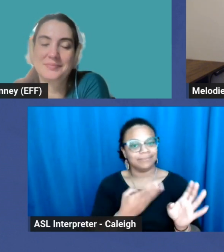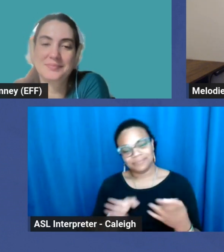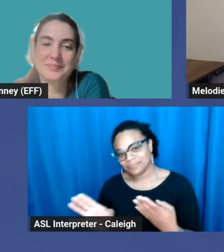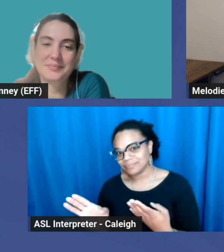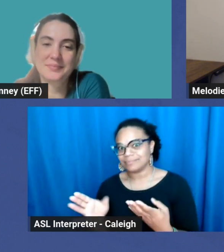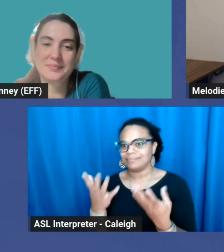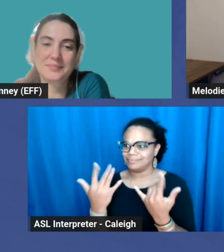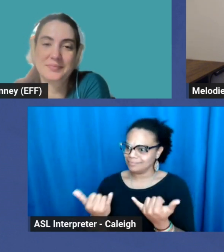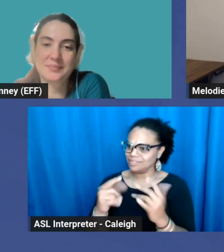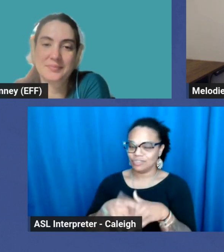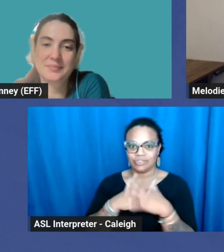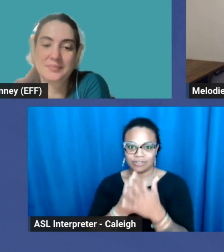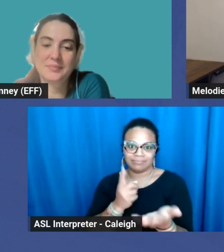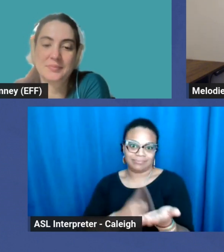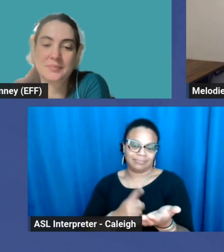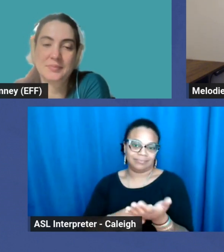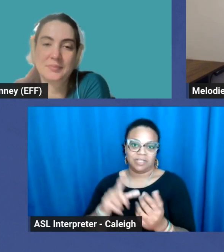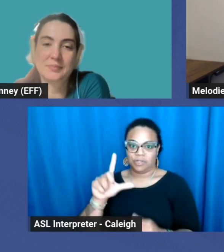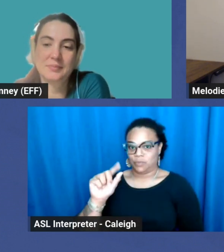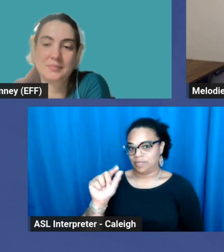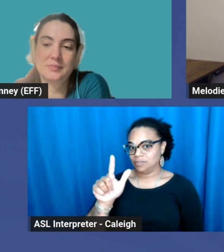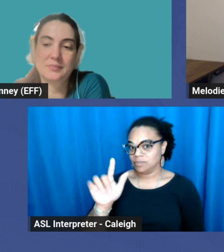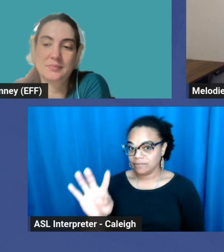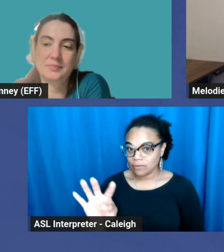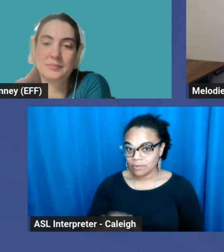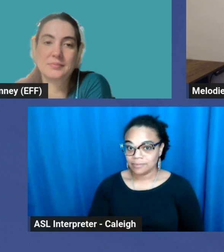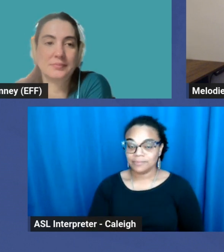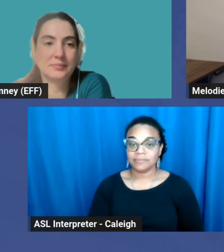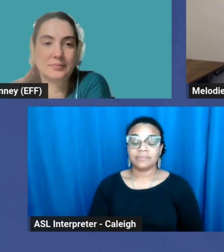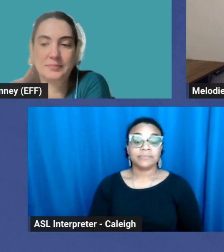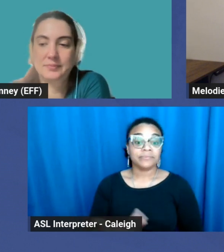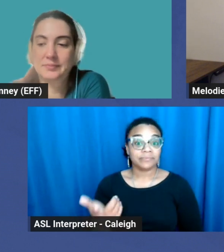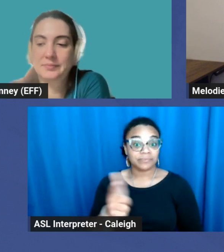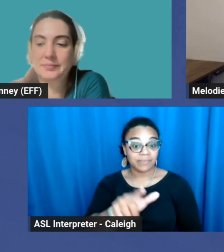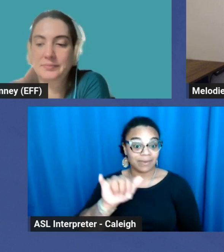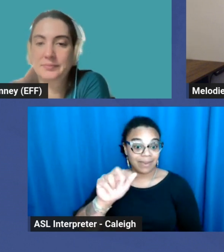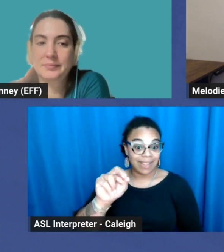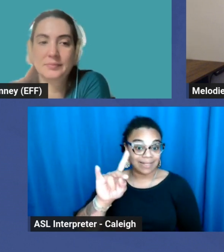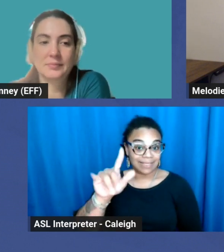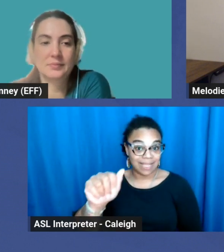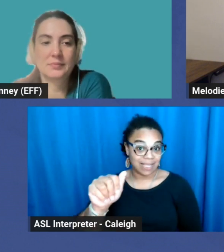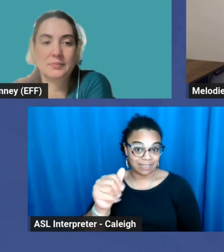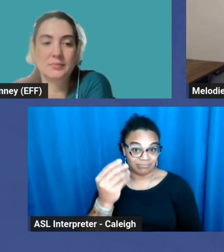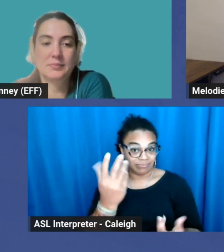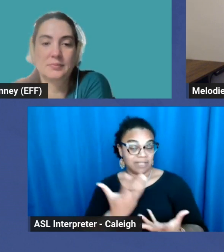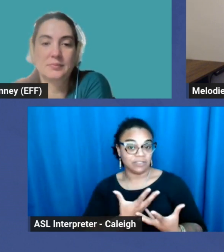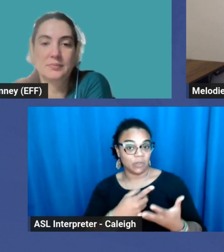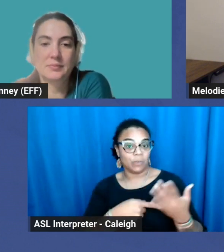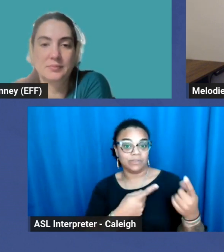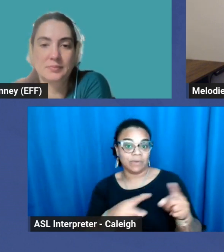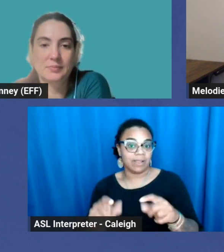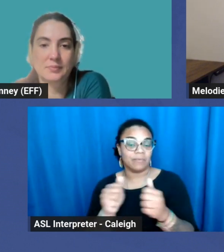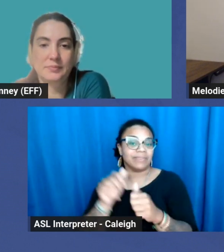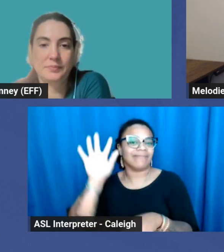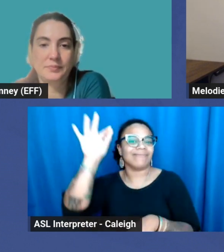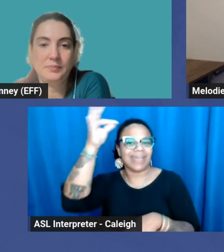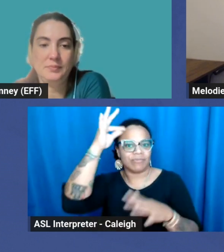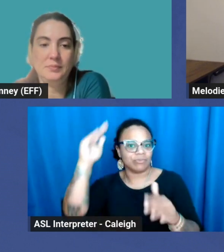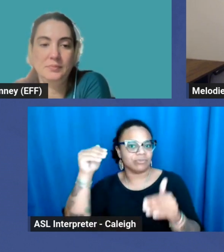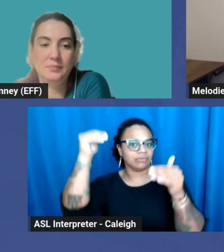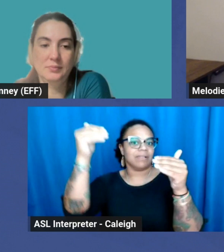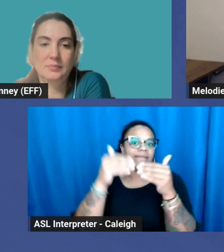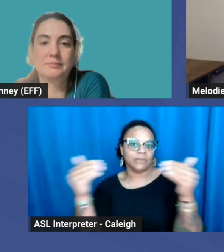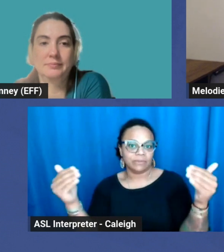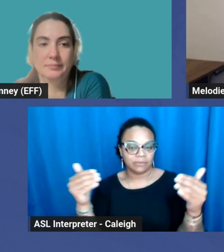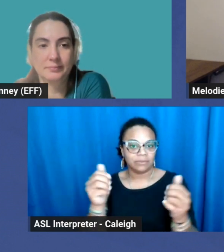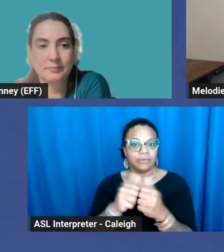about 2024. India, tell us what's going on, at the federal level with a lot of this online